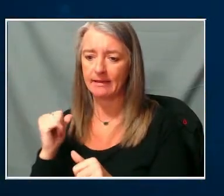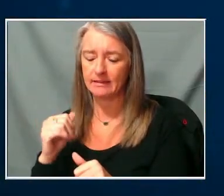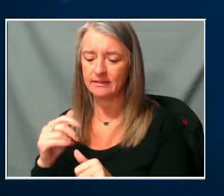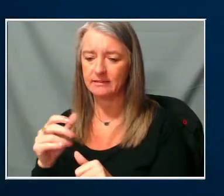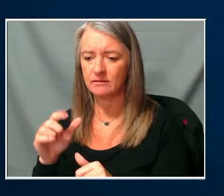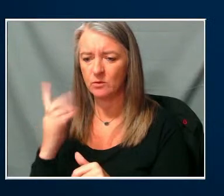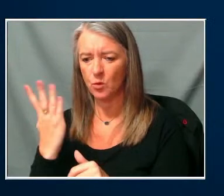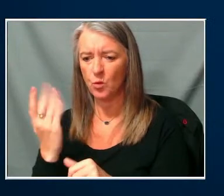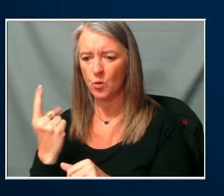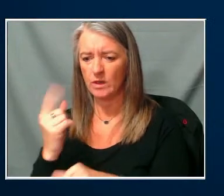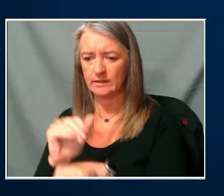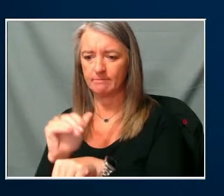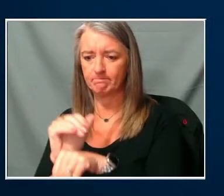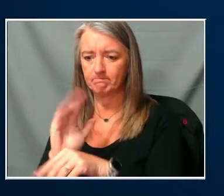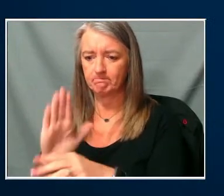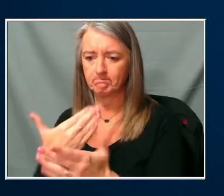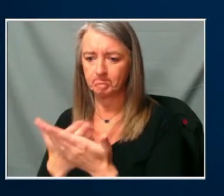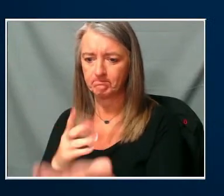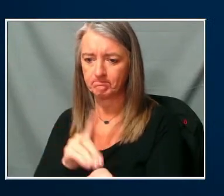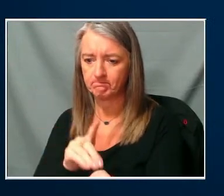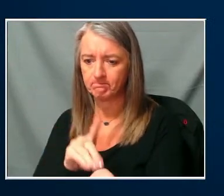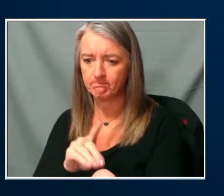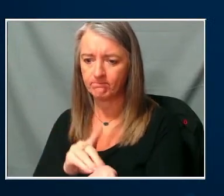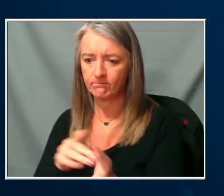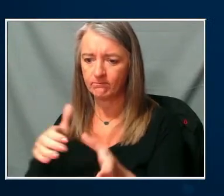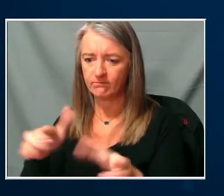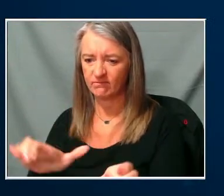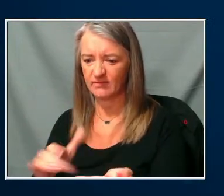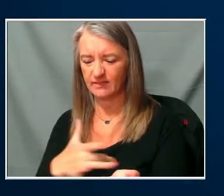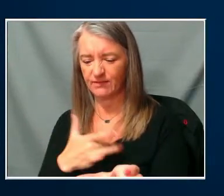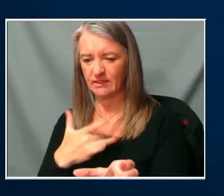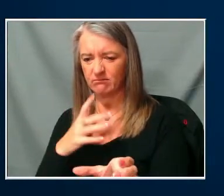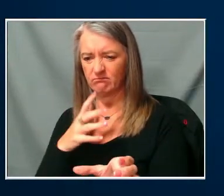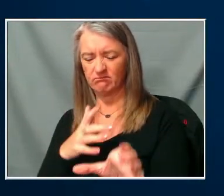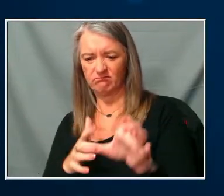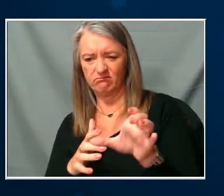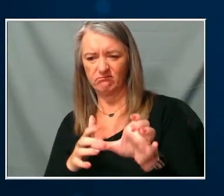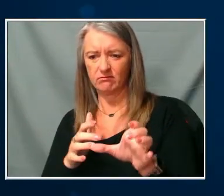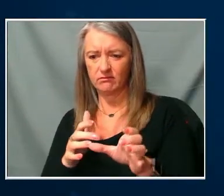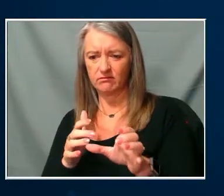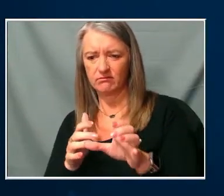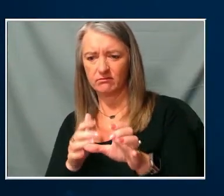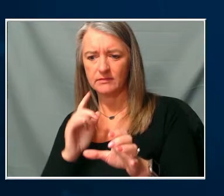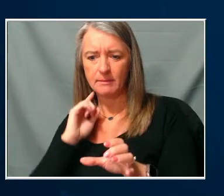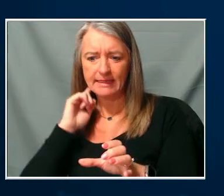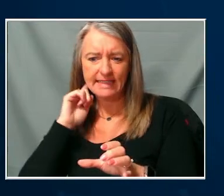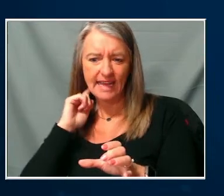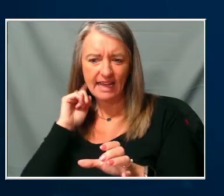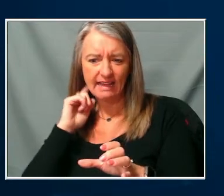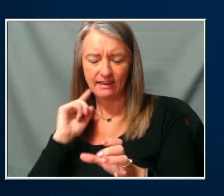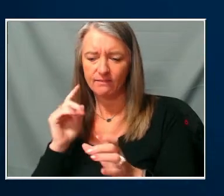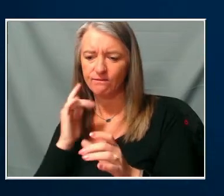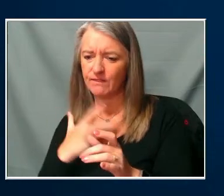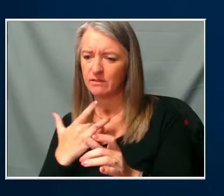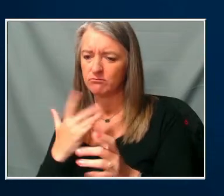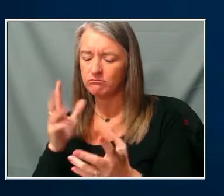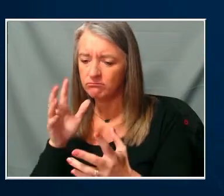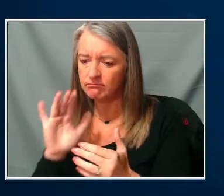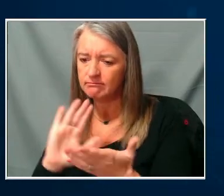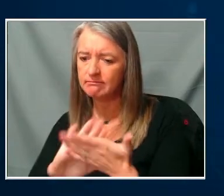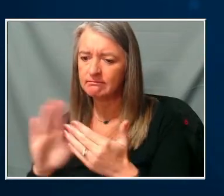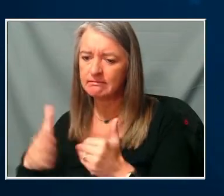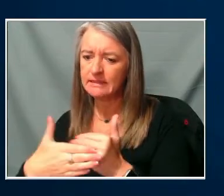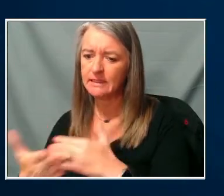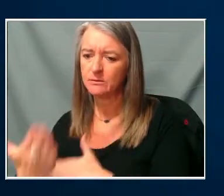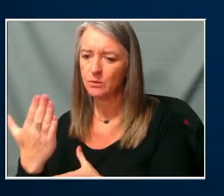one night and cracked me, and I just felt a little shift or a little twitch in my neck. Next morning I woke up and